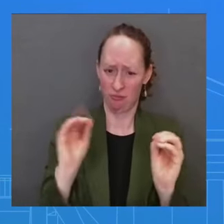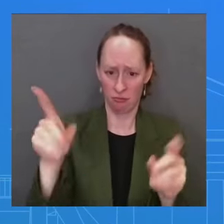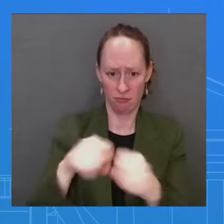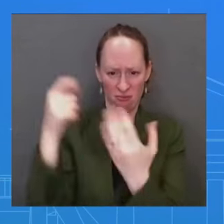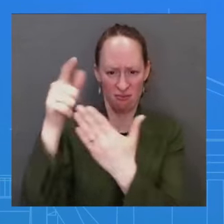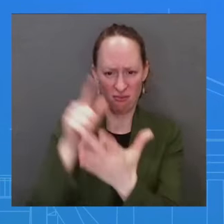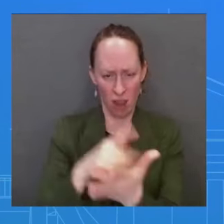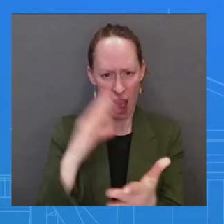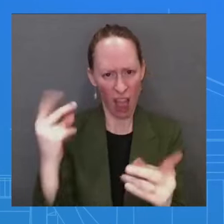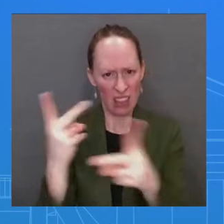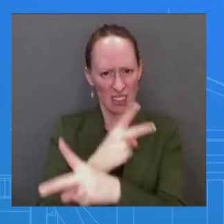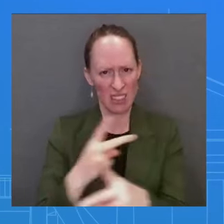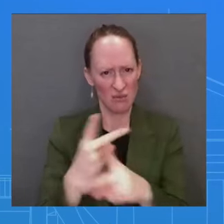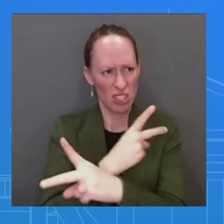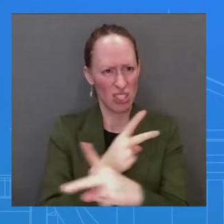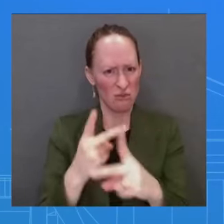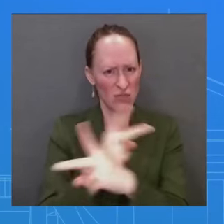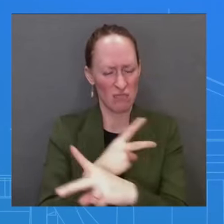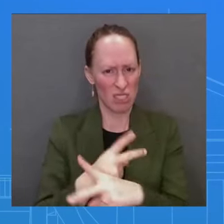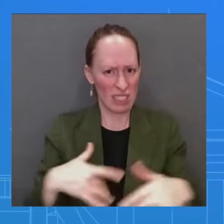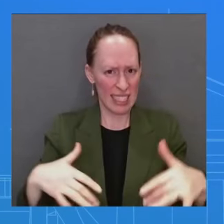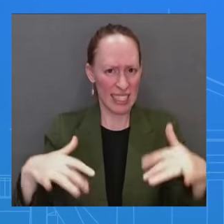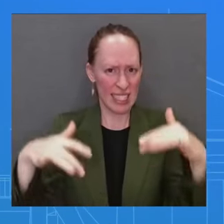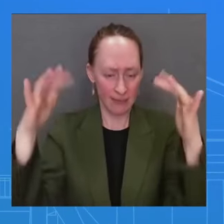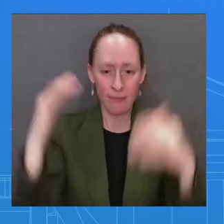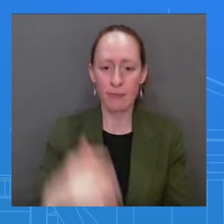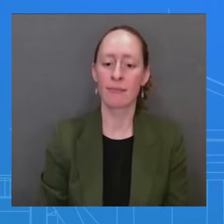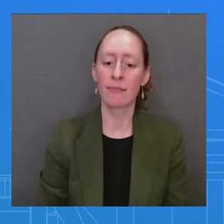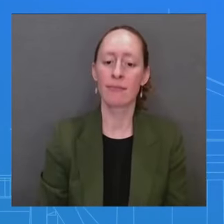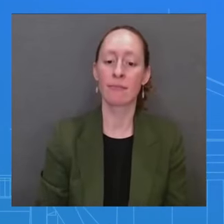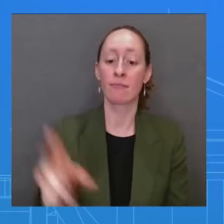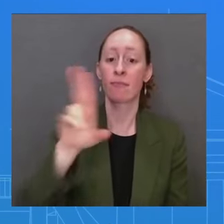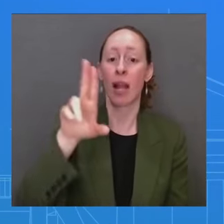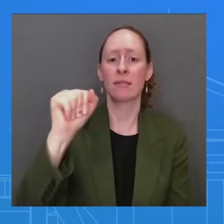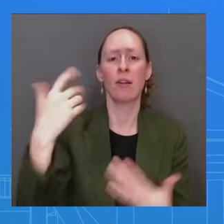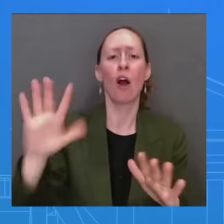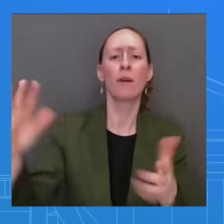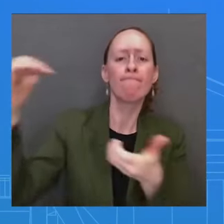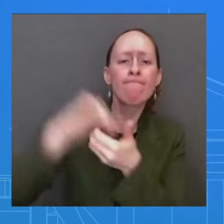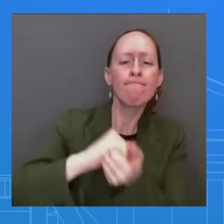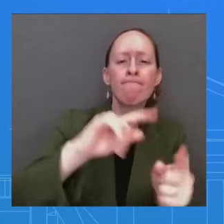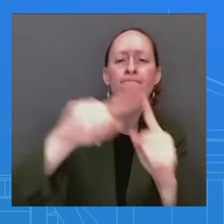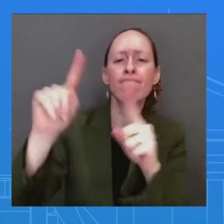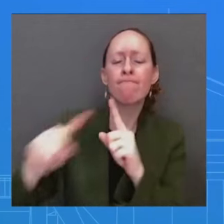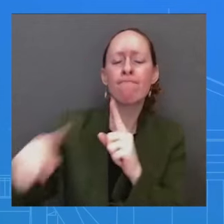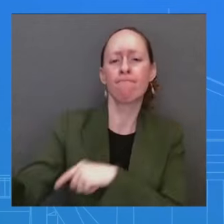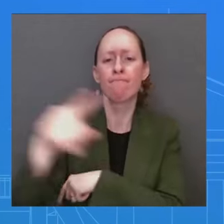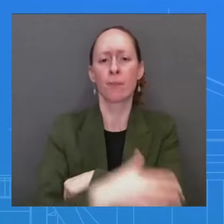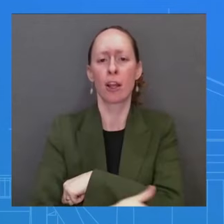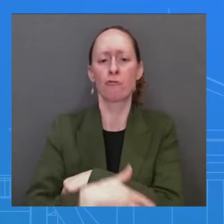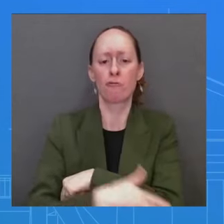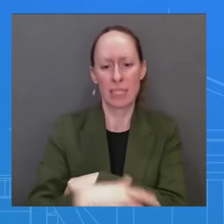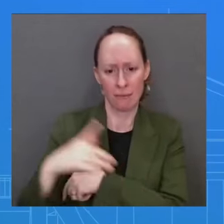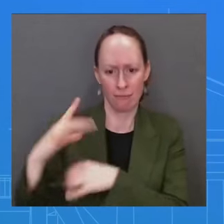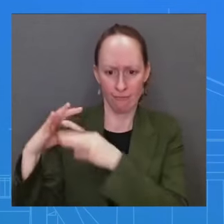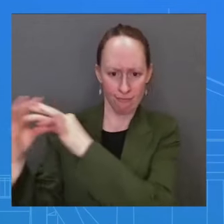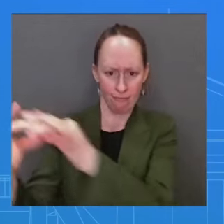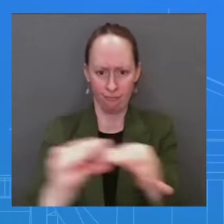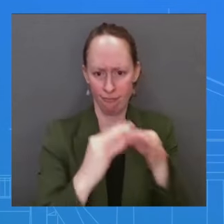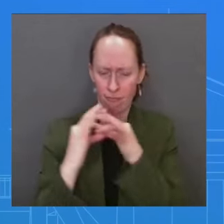has built an international naval coalition of more than 20 countries that are countering these attacks and protecting international commerce through what we now